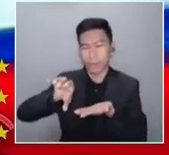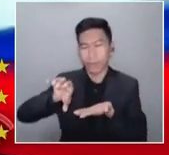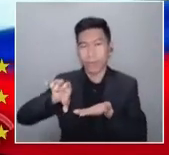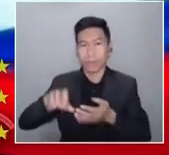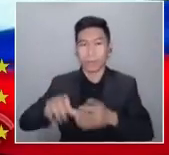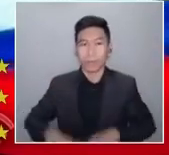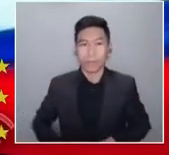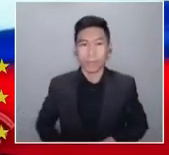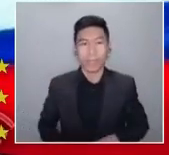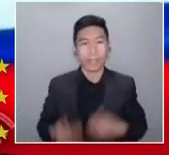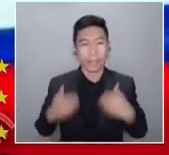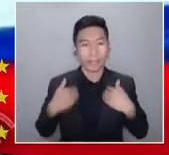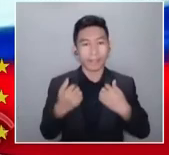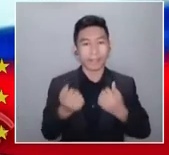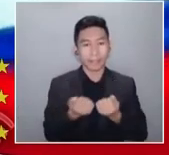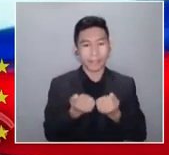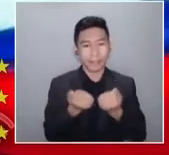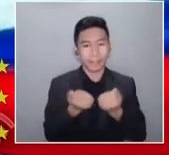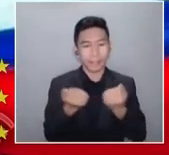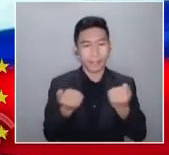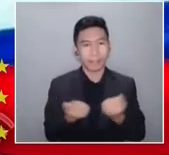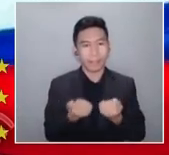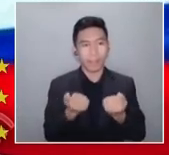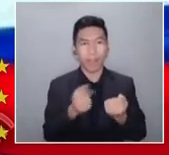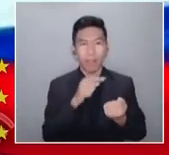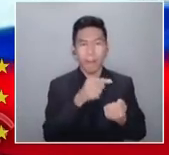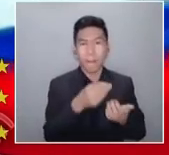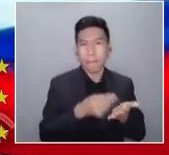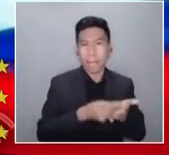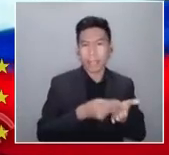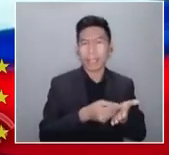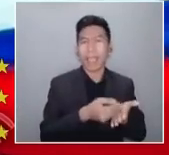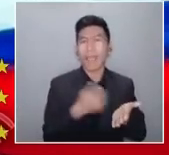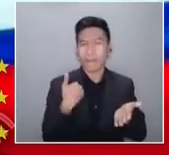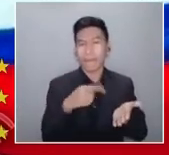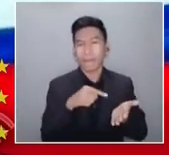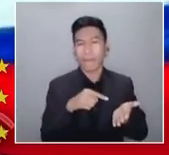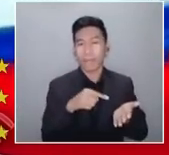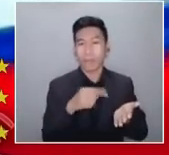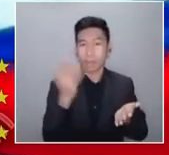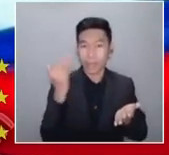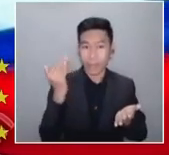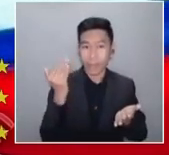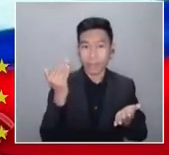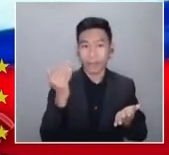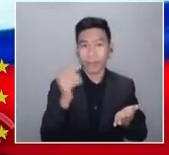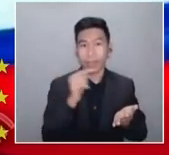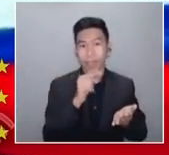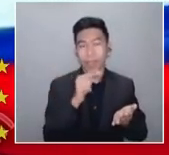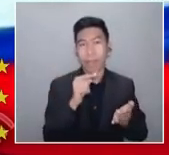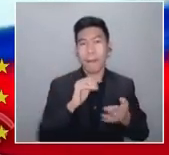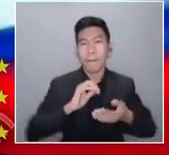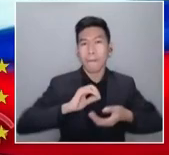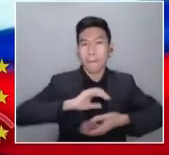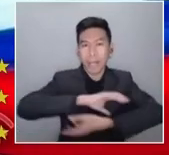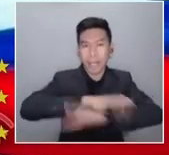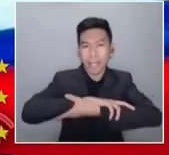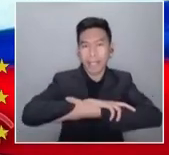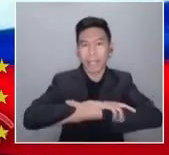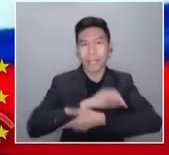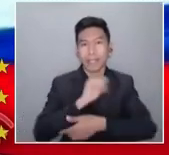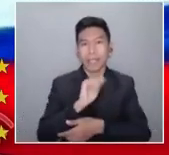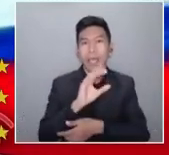po ang pera. Dahil ito ay provided for ng Bayanihan Act 1 and 2.